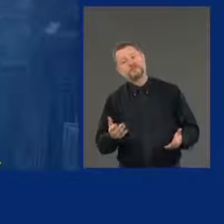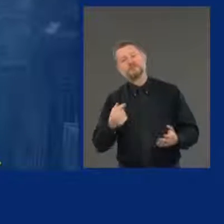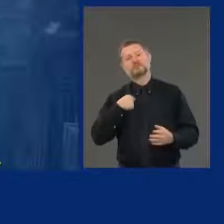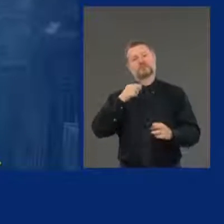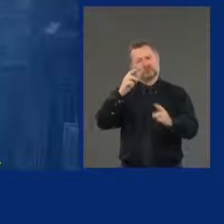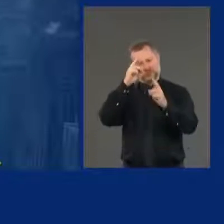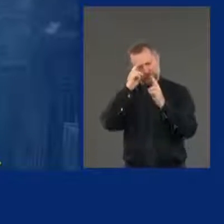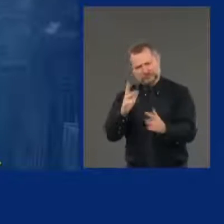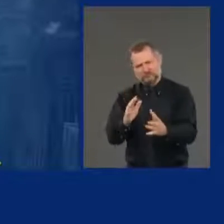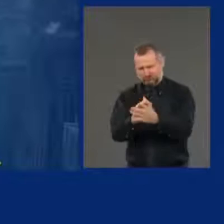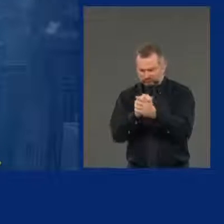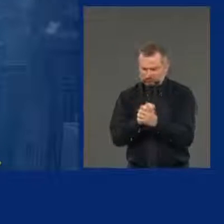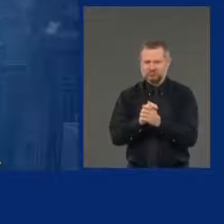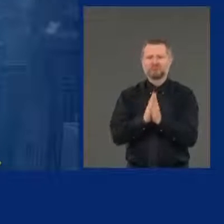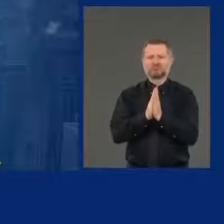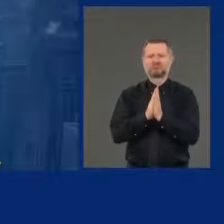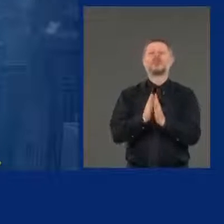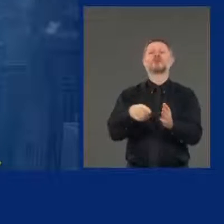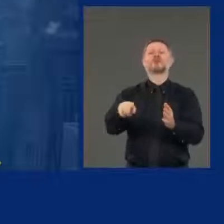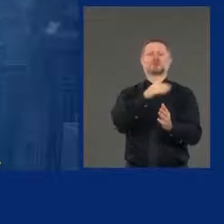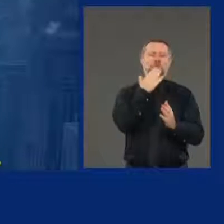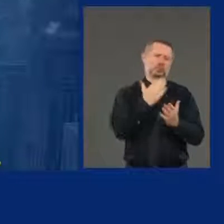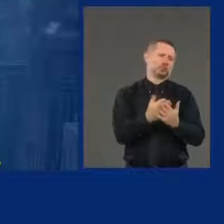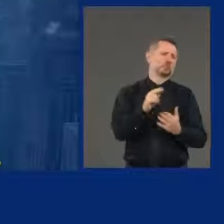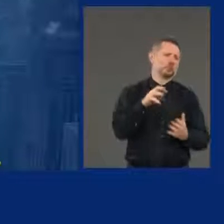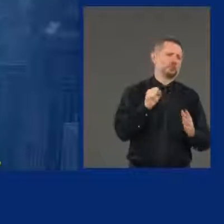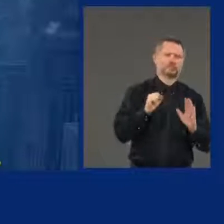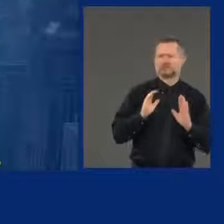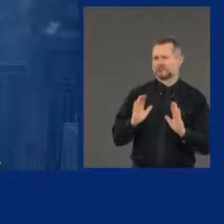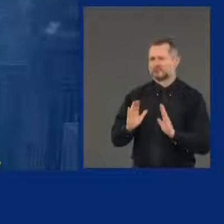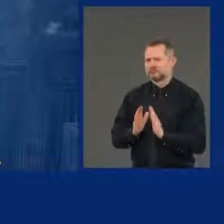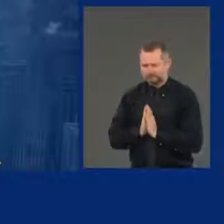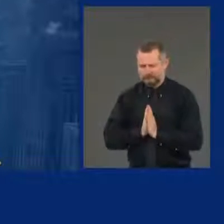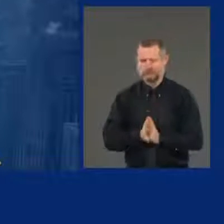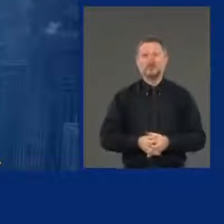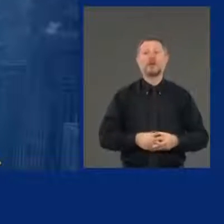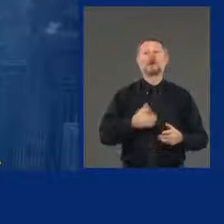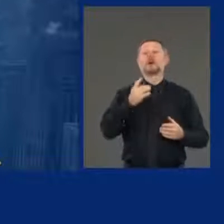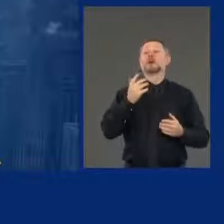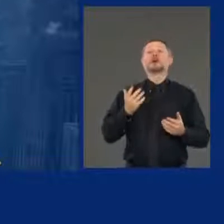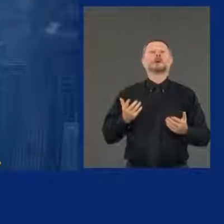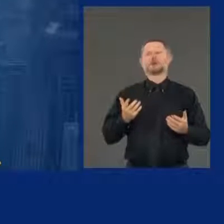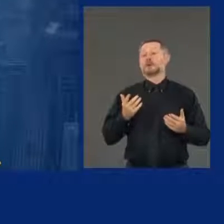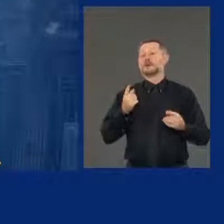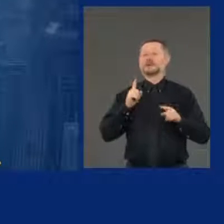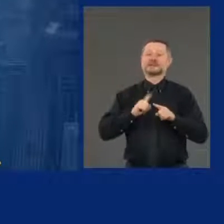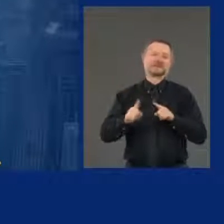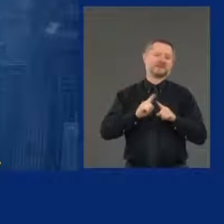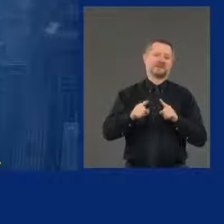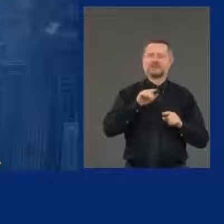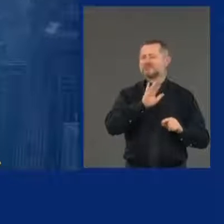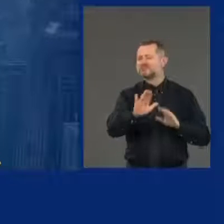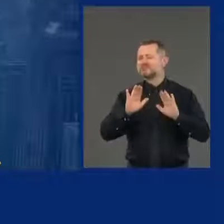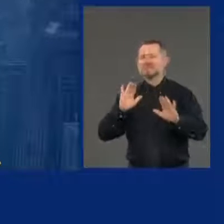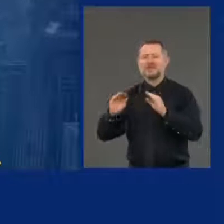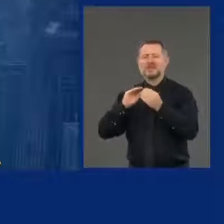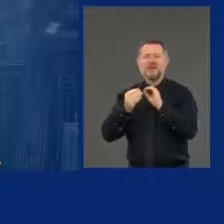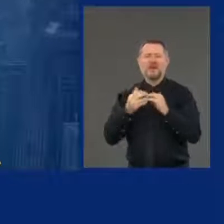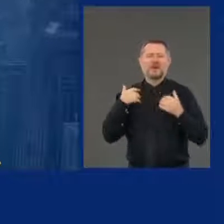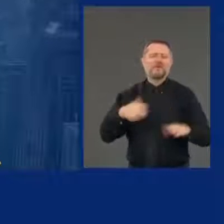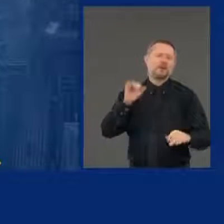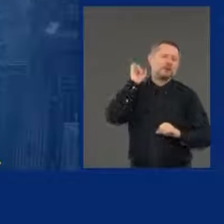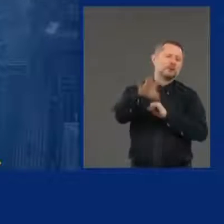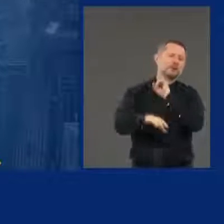today because of all the numbers we've been talking about, that's the one